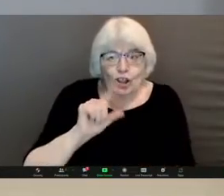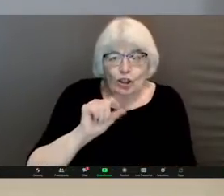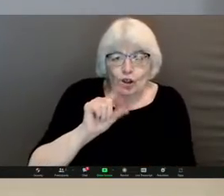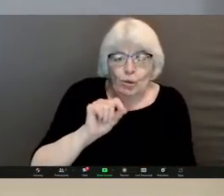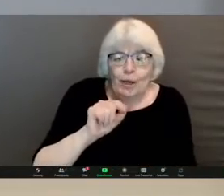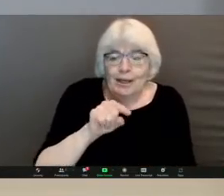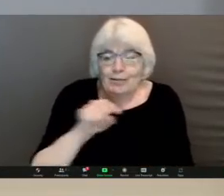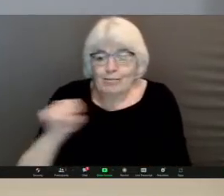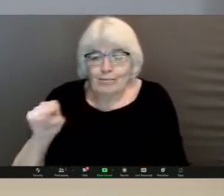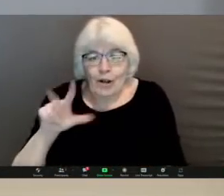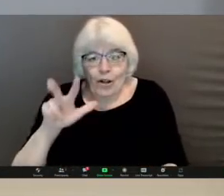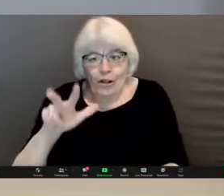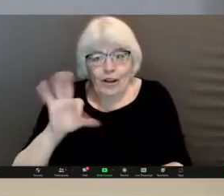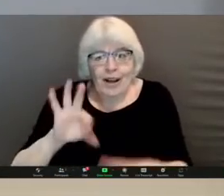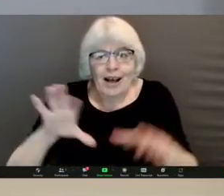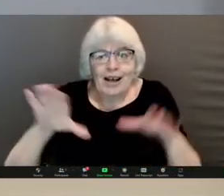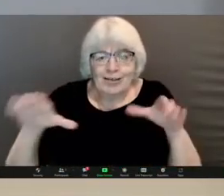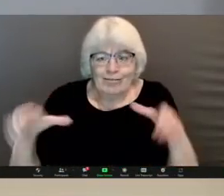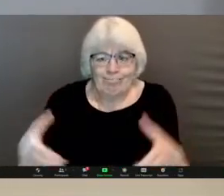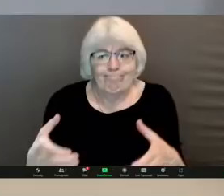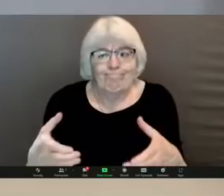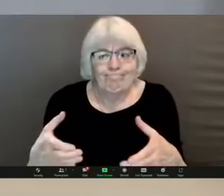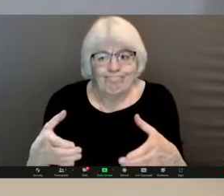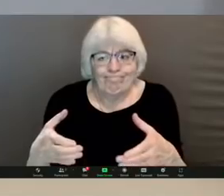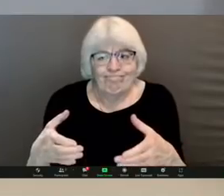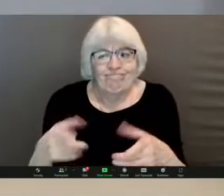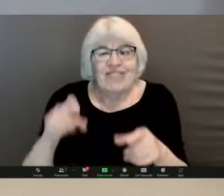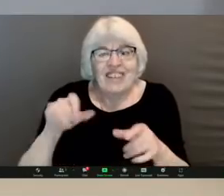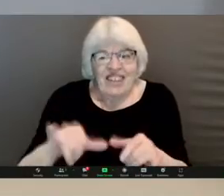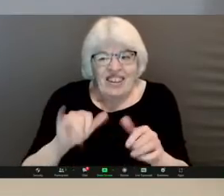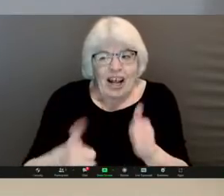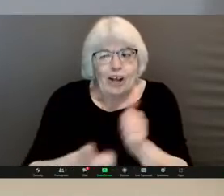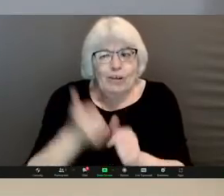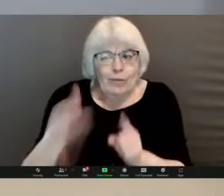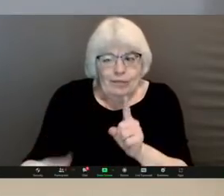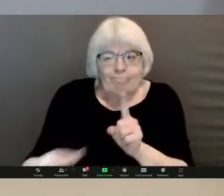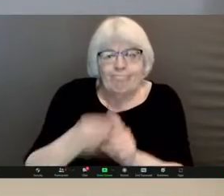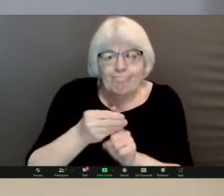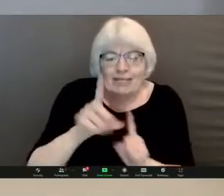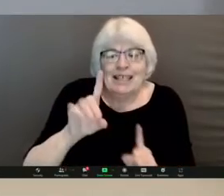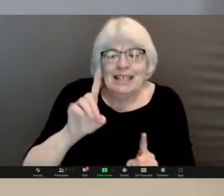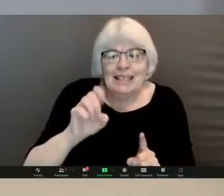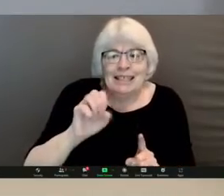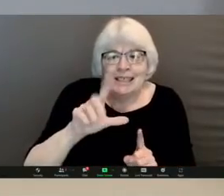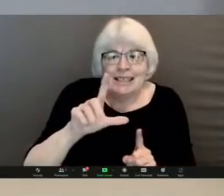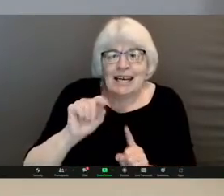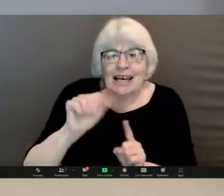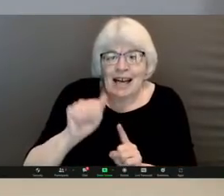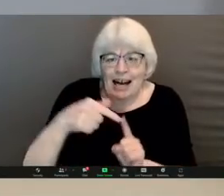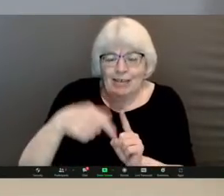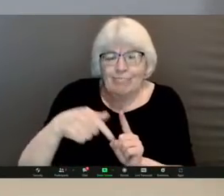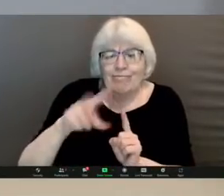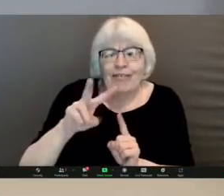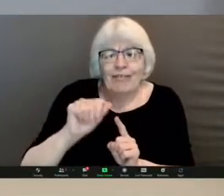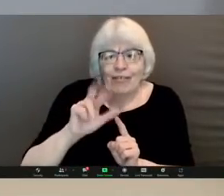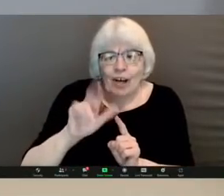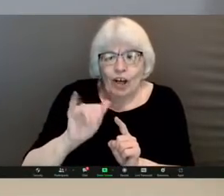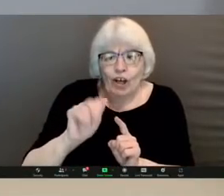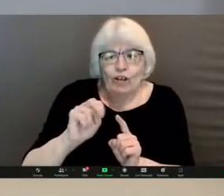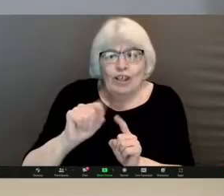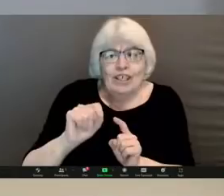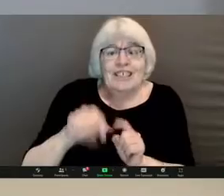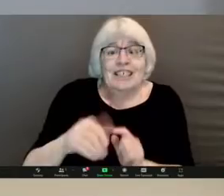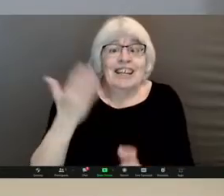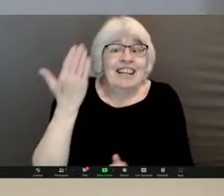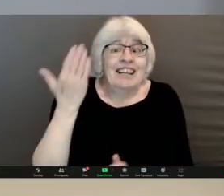December 14th, when the vaccine first became available, 89% of new reported cases were in unvaccinated